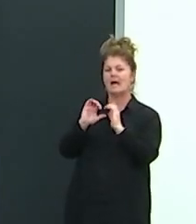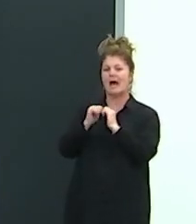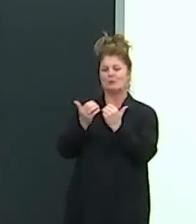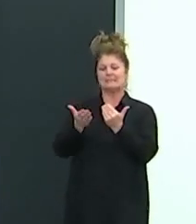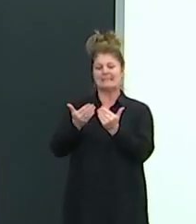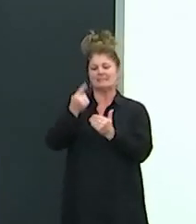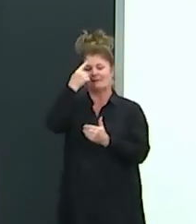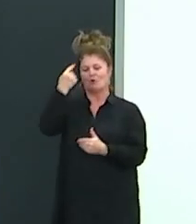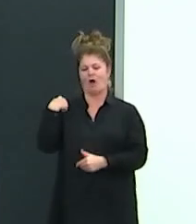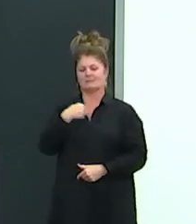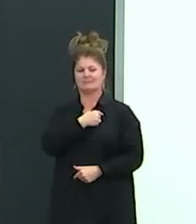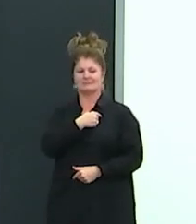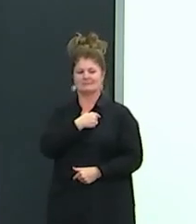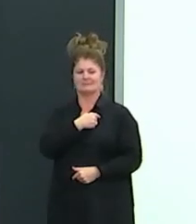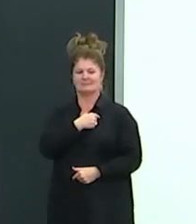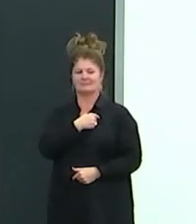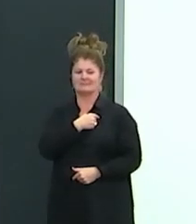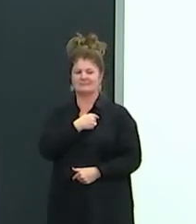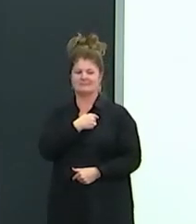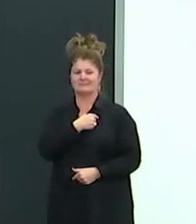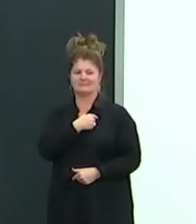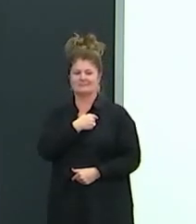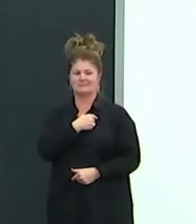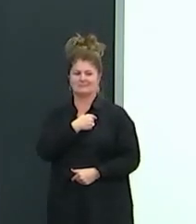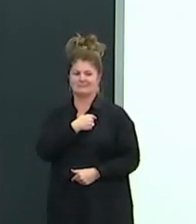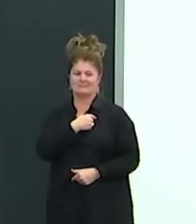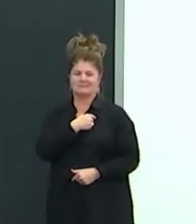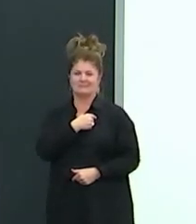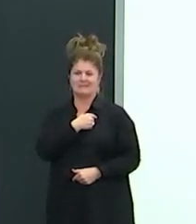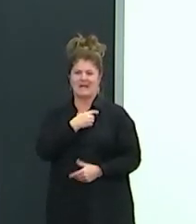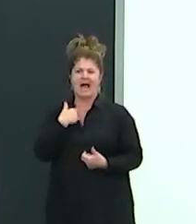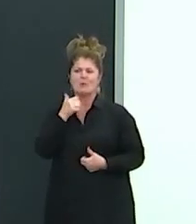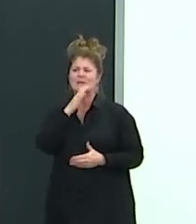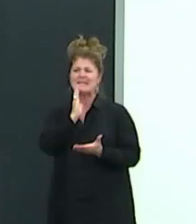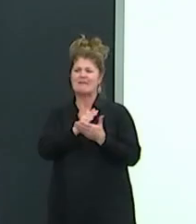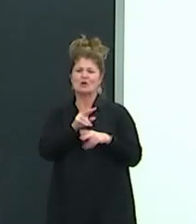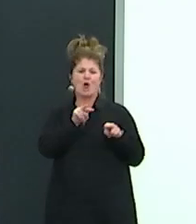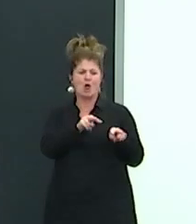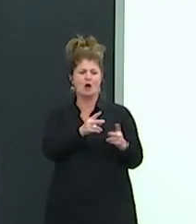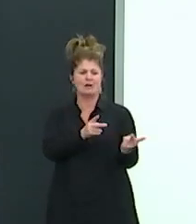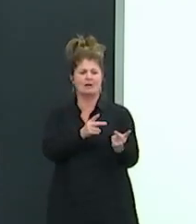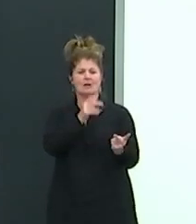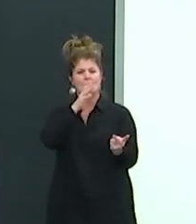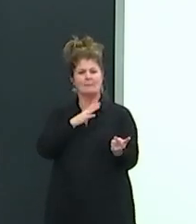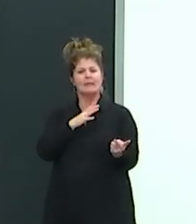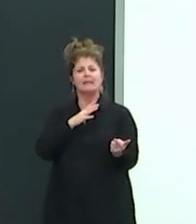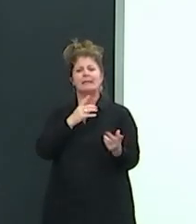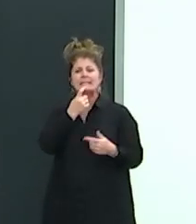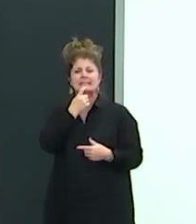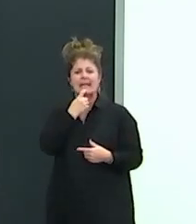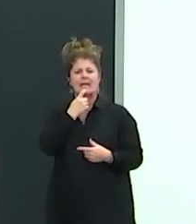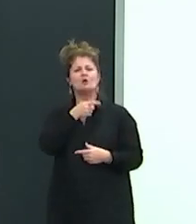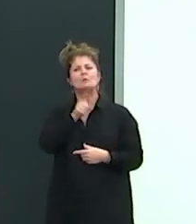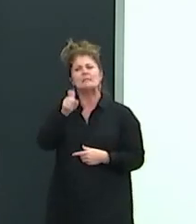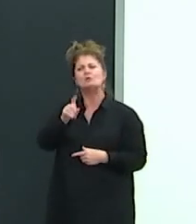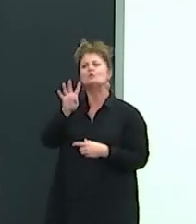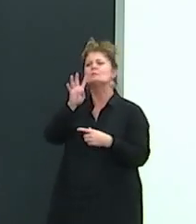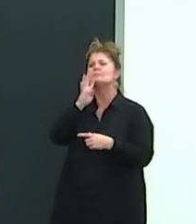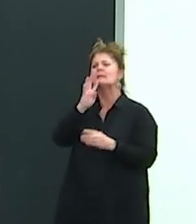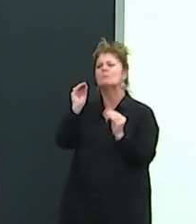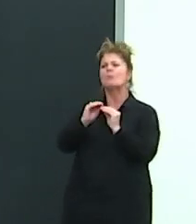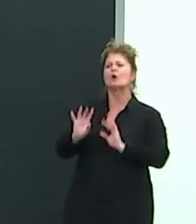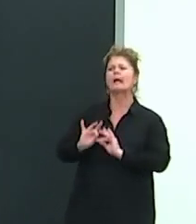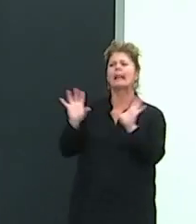us. I would never look at Terry and Margaret and tell them, you need to start speaking more